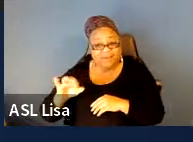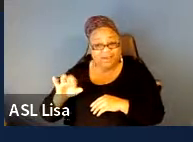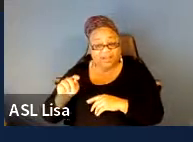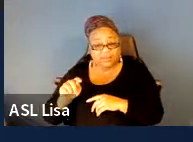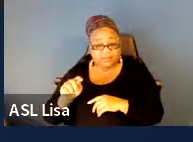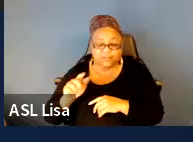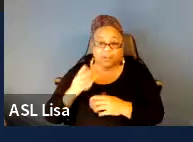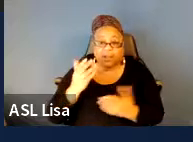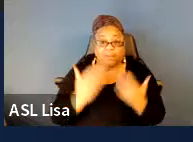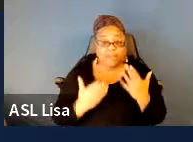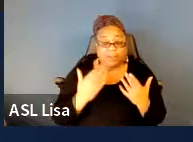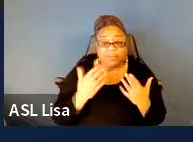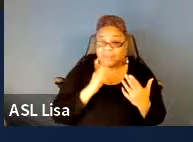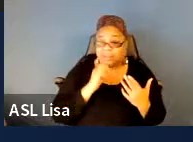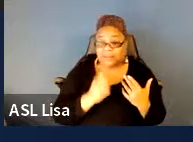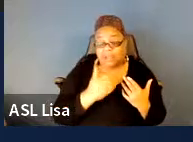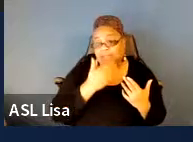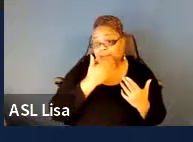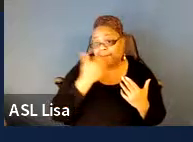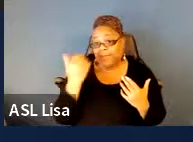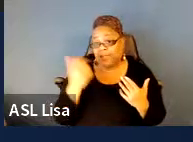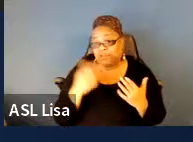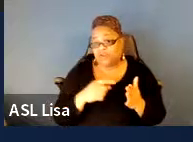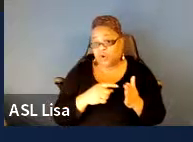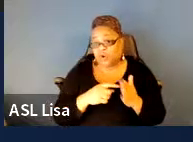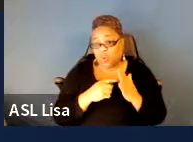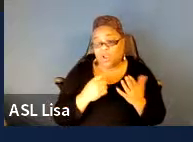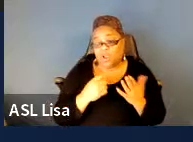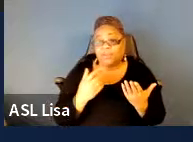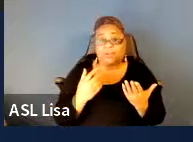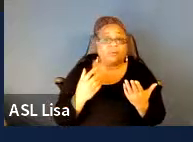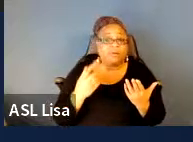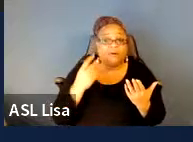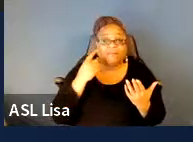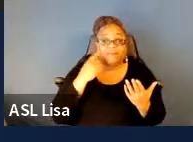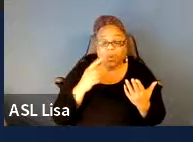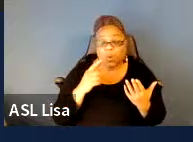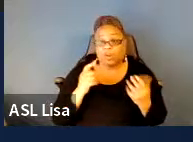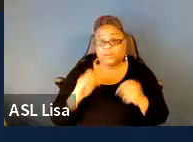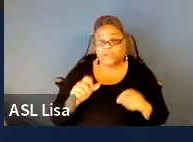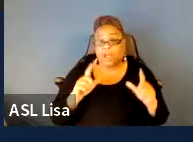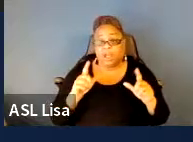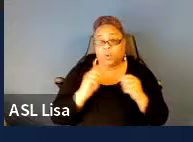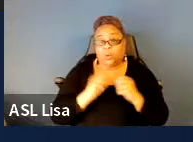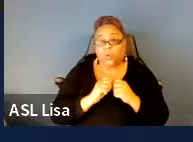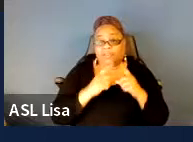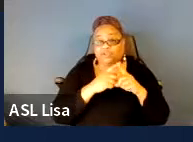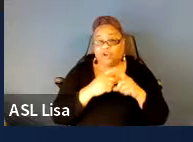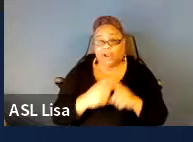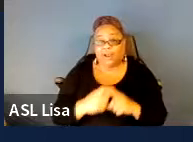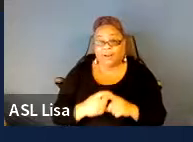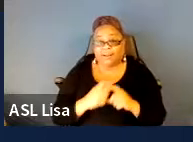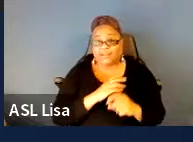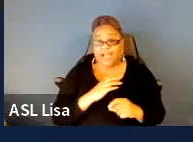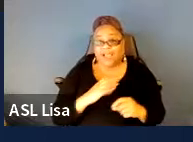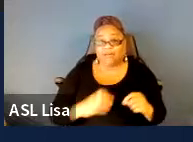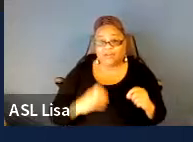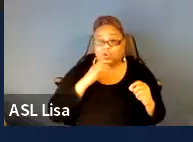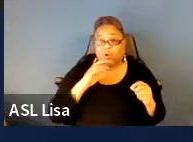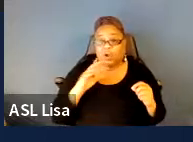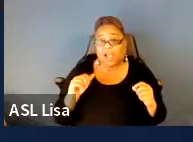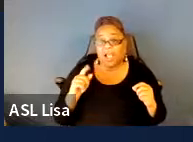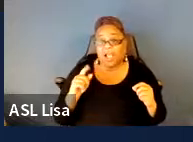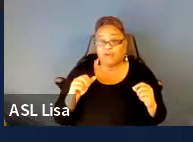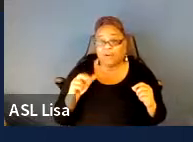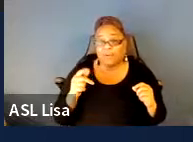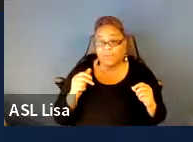the best requirements to make something that's using like Arabic characters or Chinese characters more visually accessible. So, you know, you just do the best